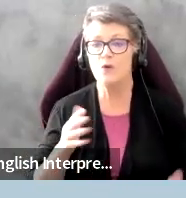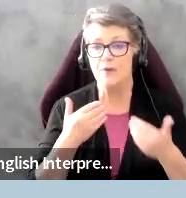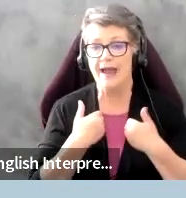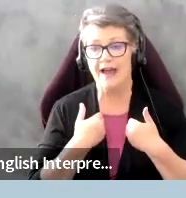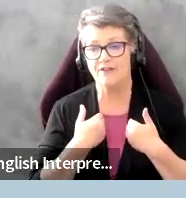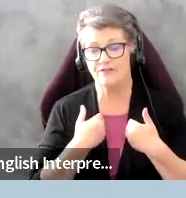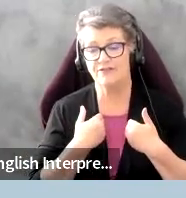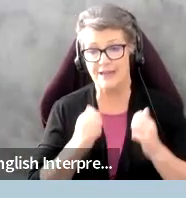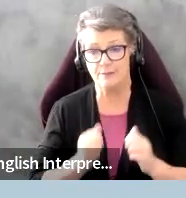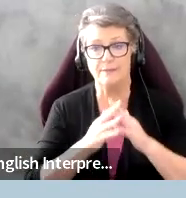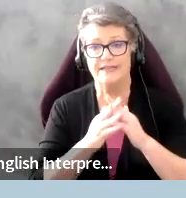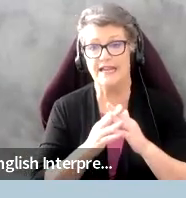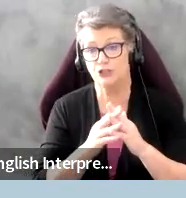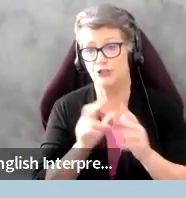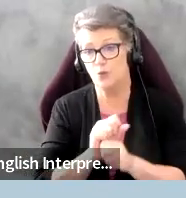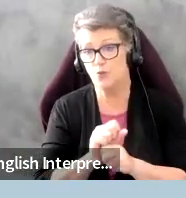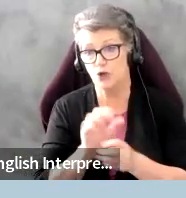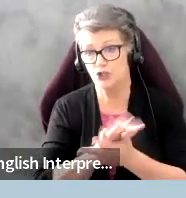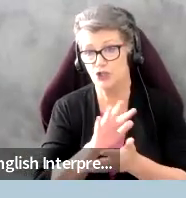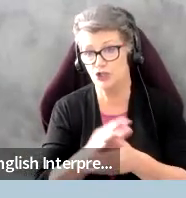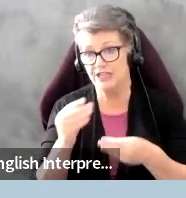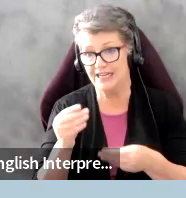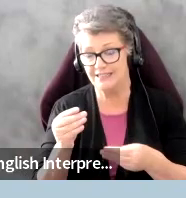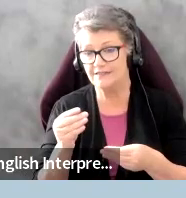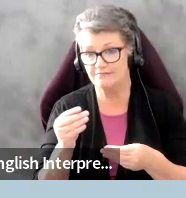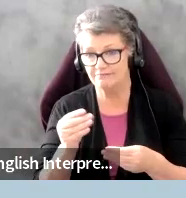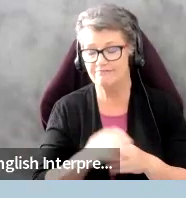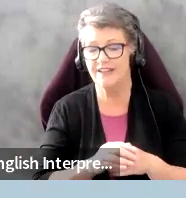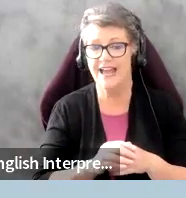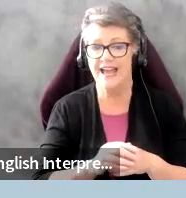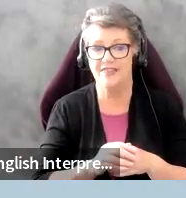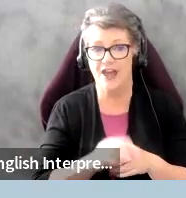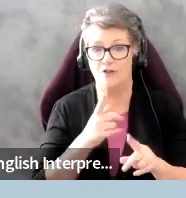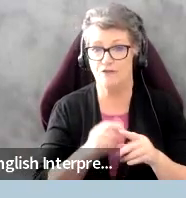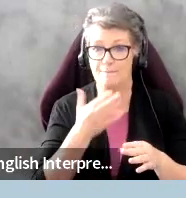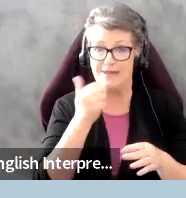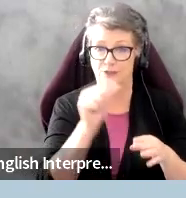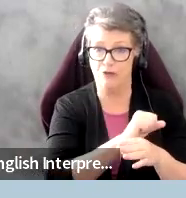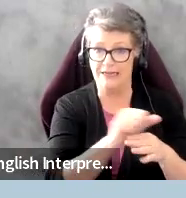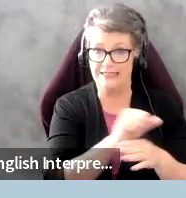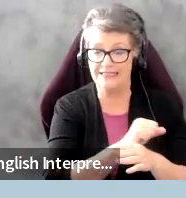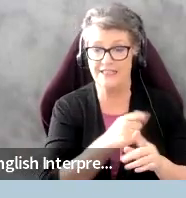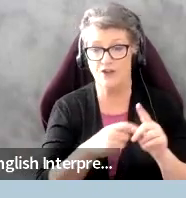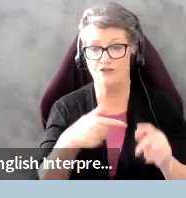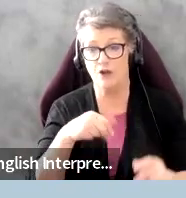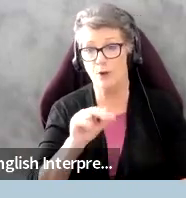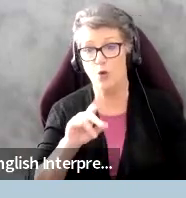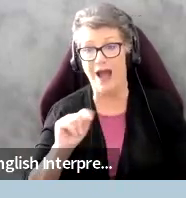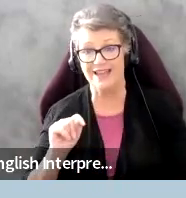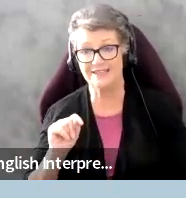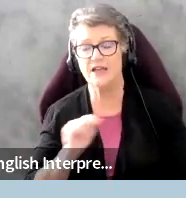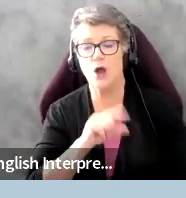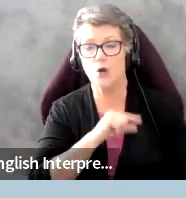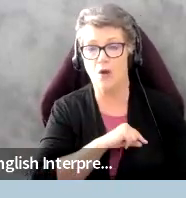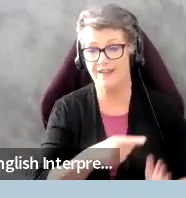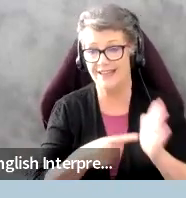an implementation worksheet, which is based in best practices, which come out of QIAT, which is the Quality Indicators